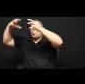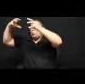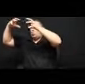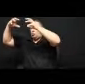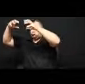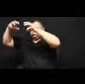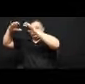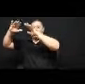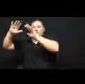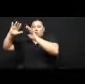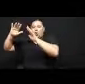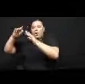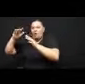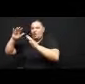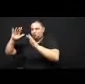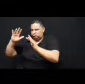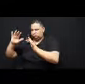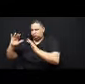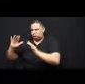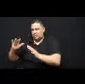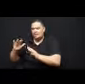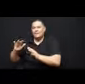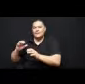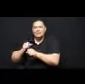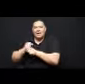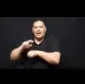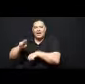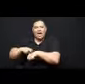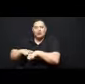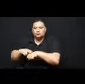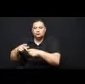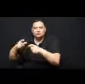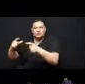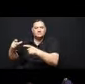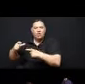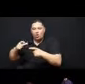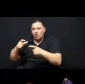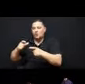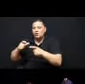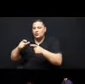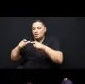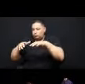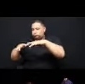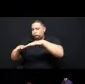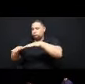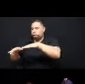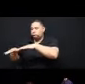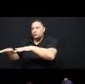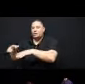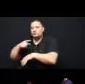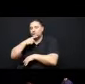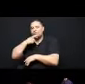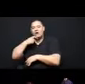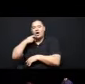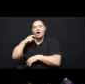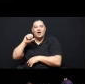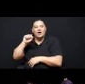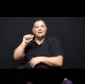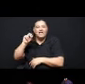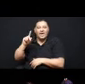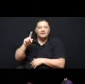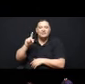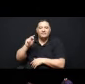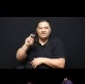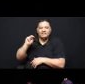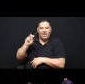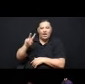reservoirs, heading for the arid sands of Nevada. I am yet just a river. Keep me